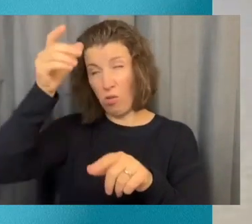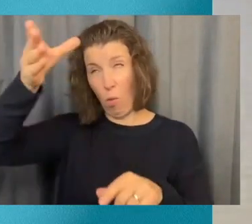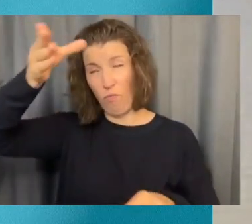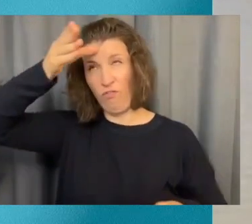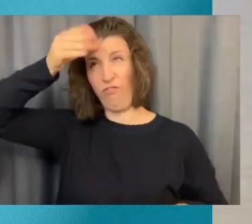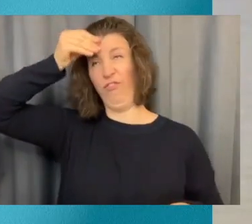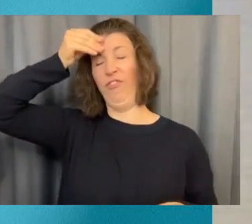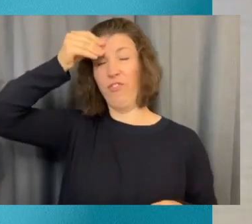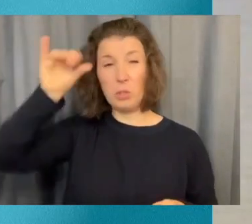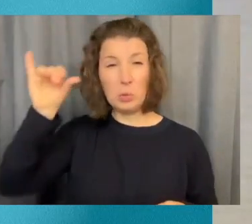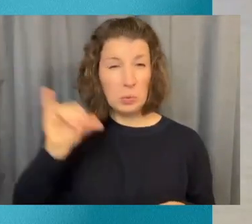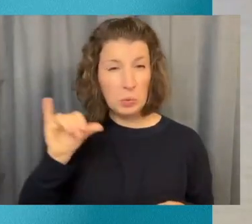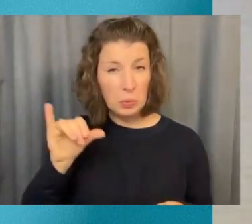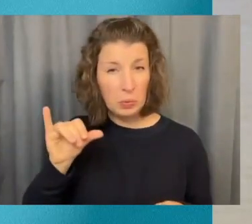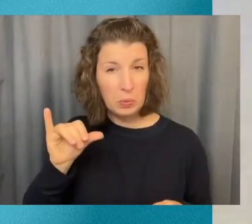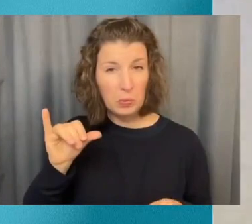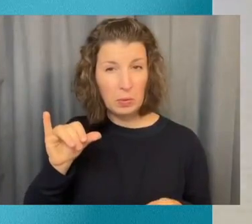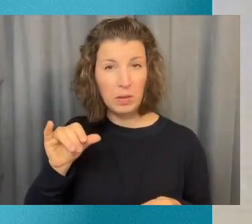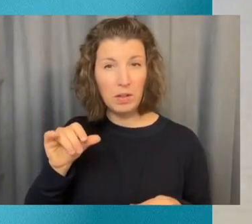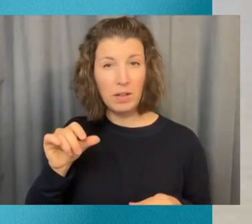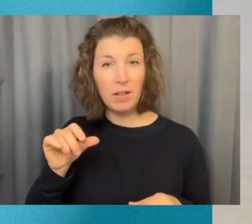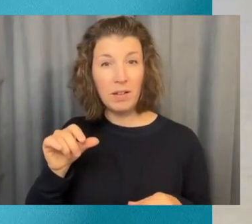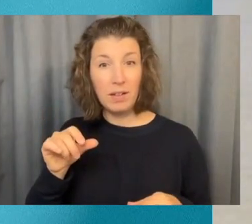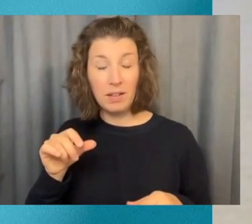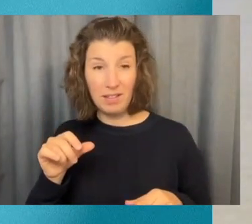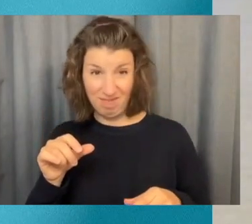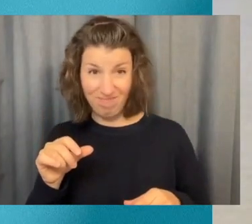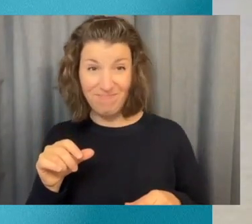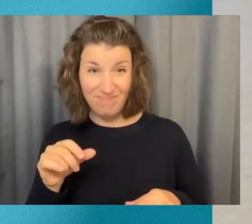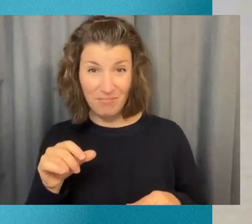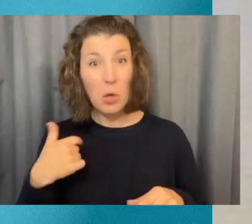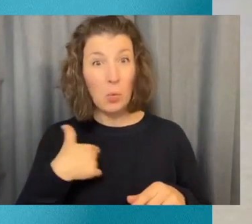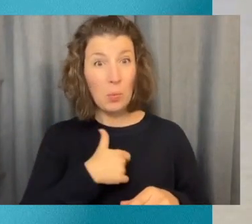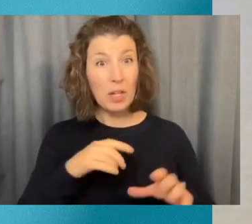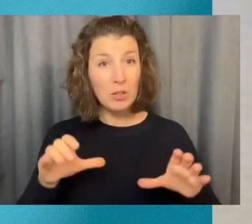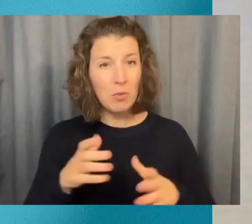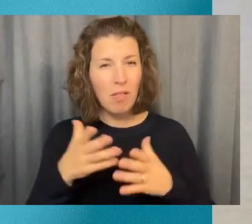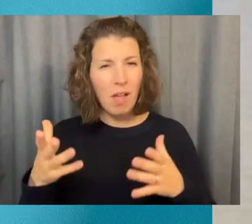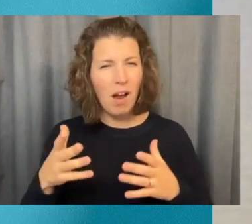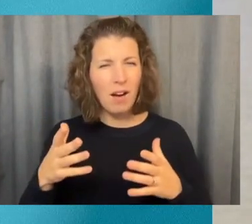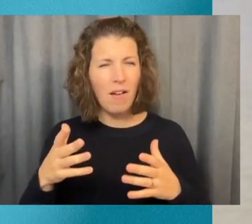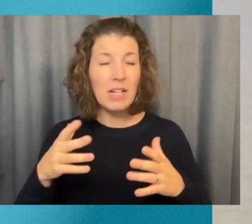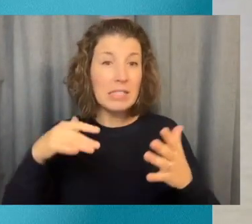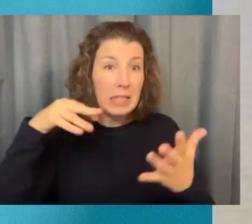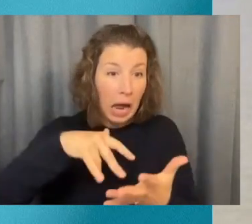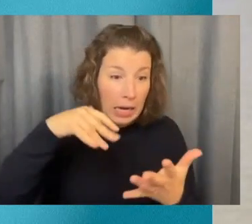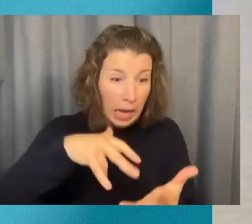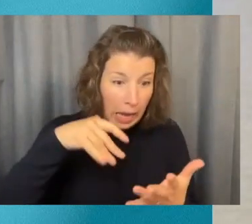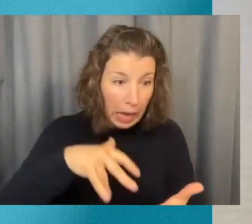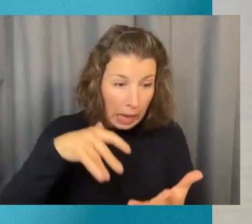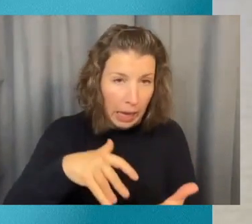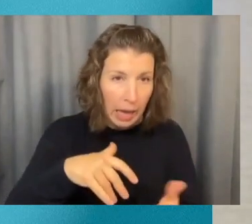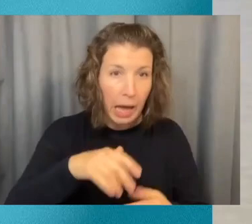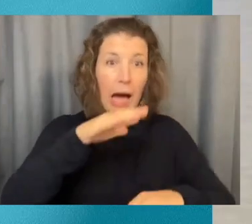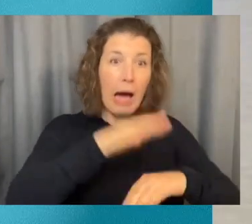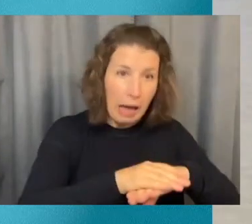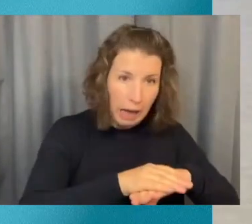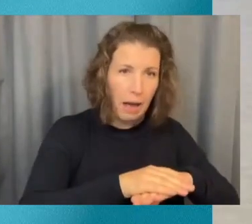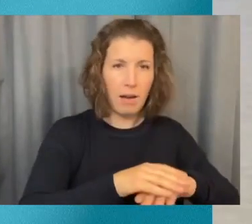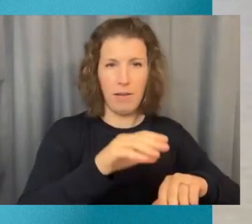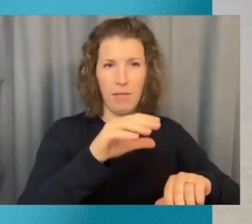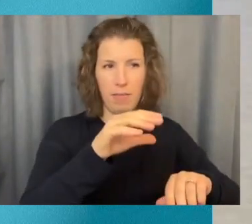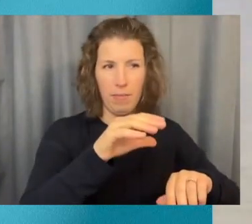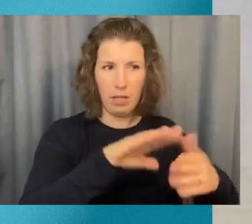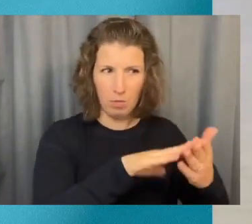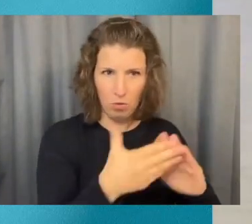I think Gwen said it best. We do a lot of studying on our communities, but not learning with our communities to be able to even